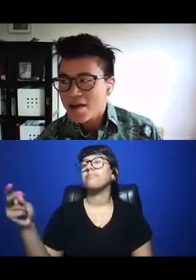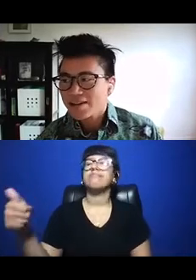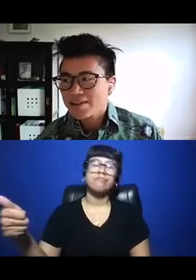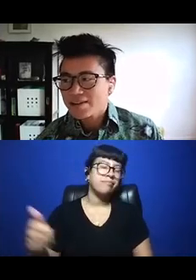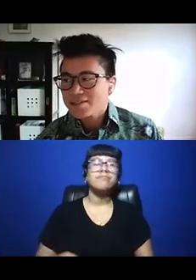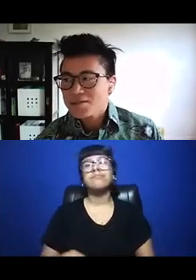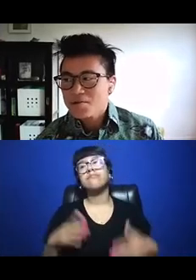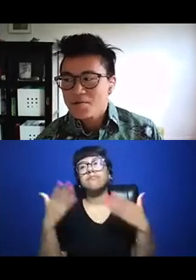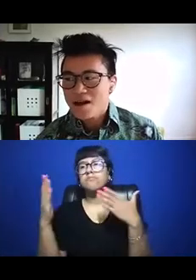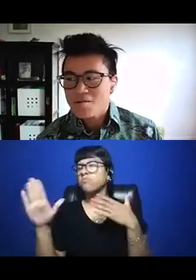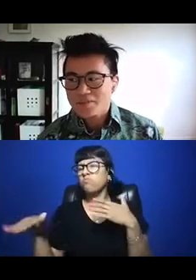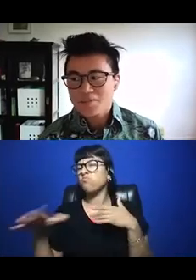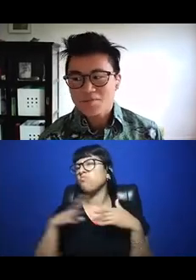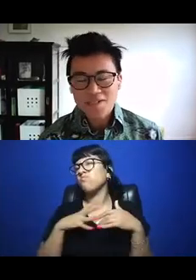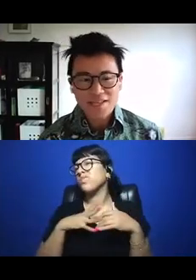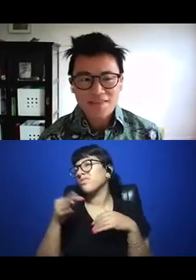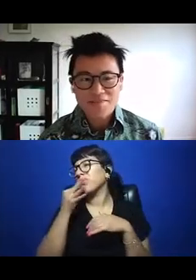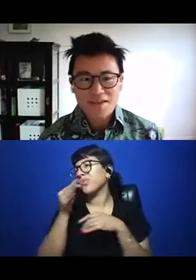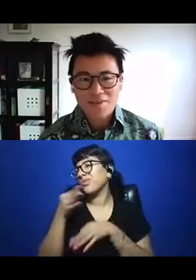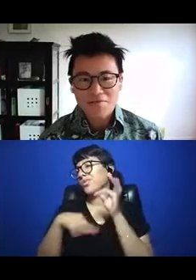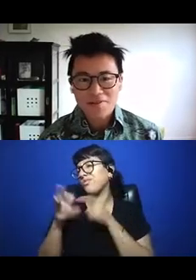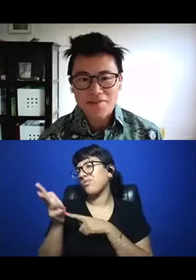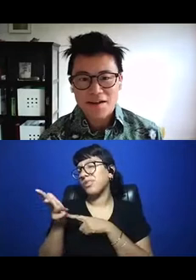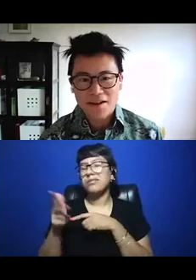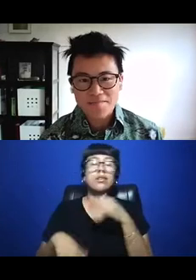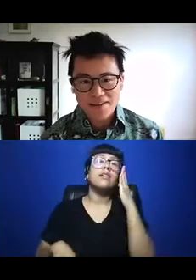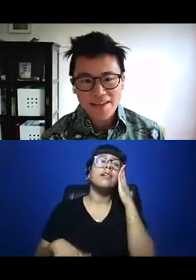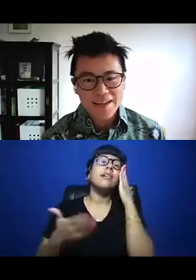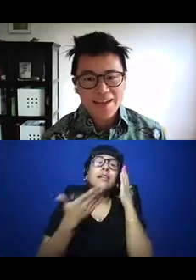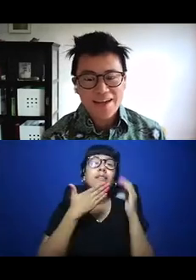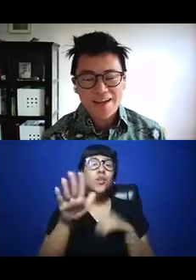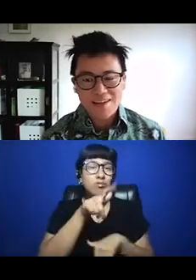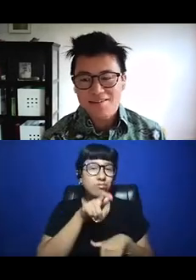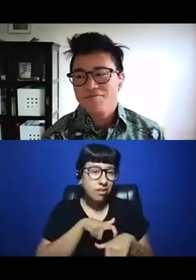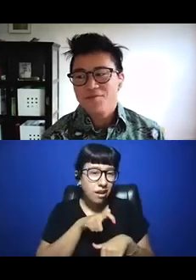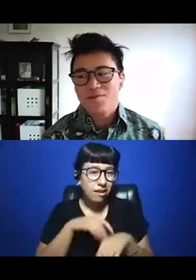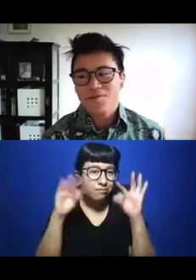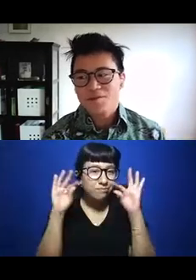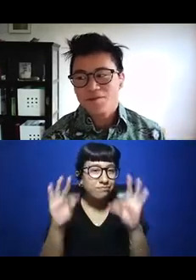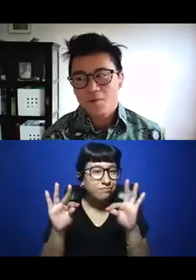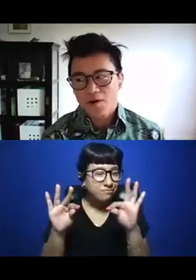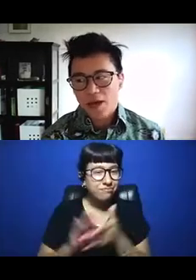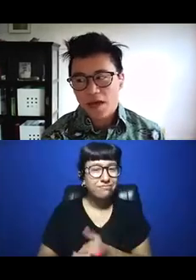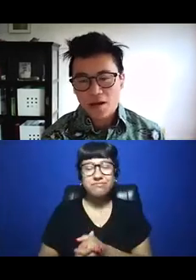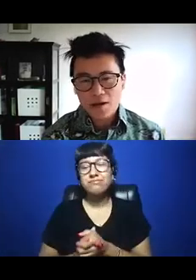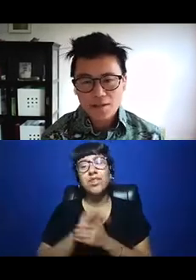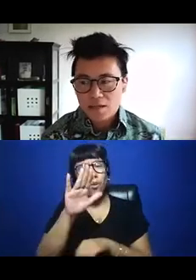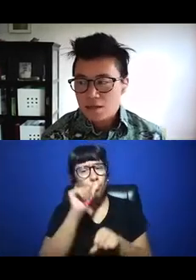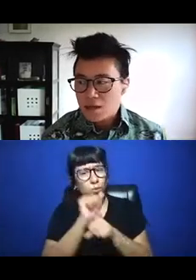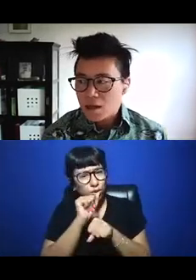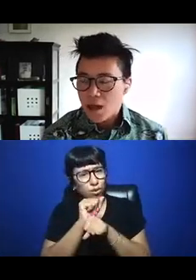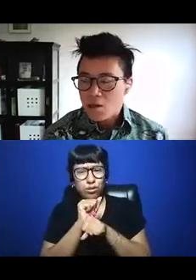All right. So just wanted to say thank you for your time and for your work.